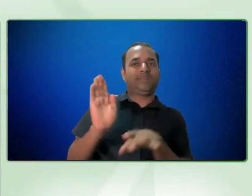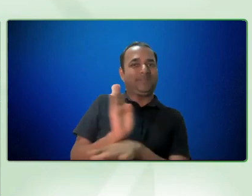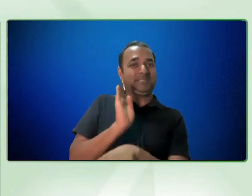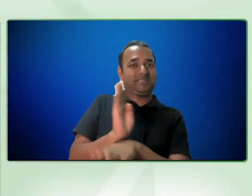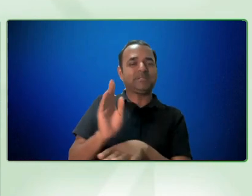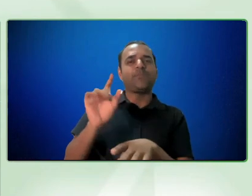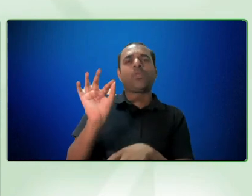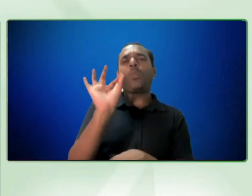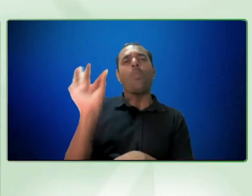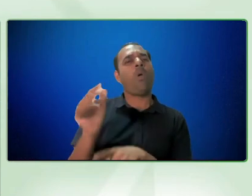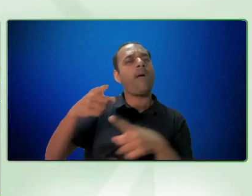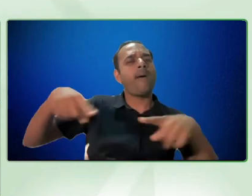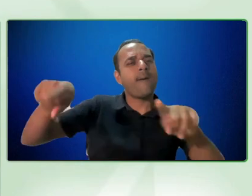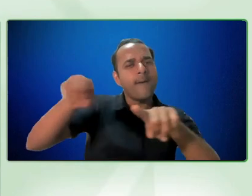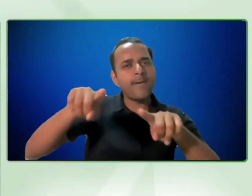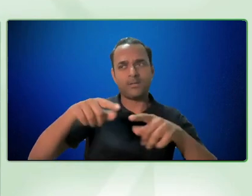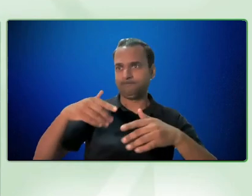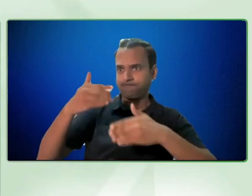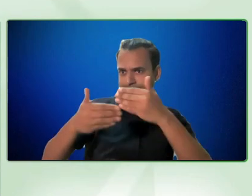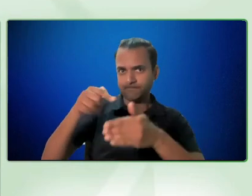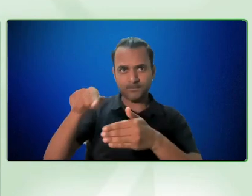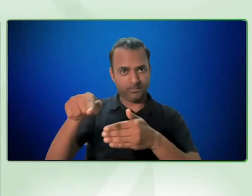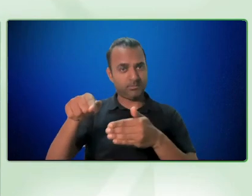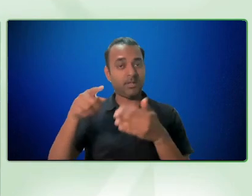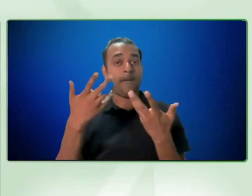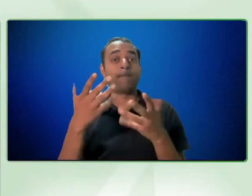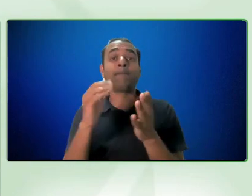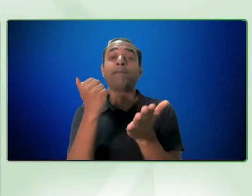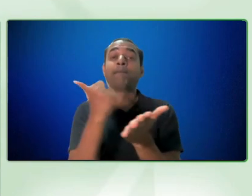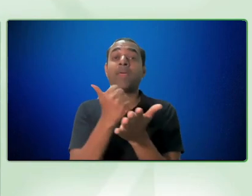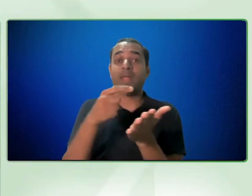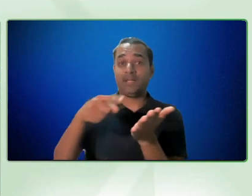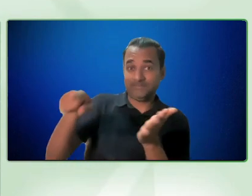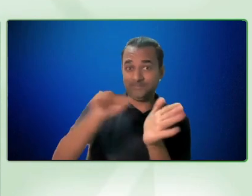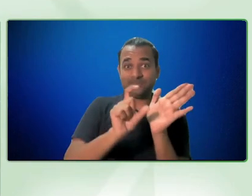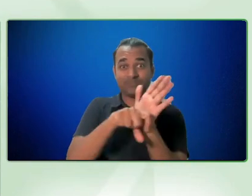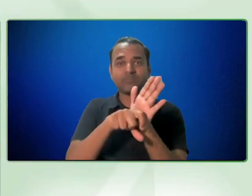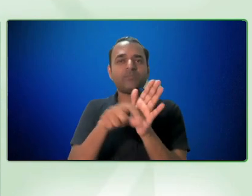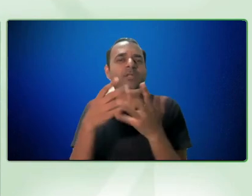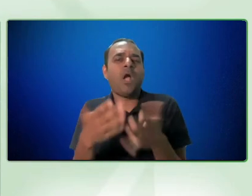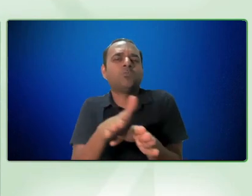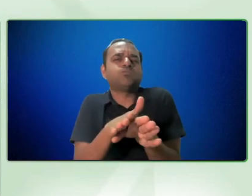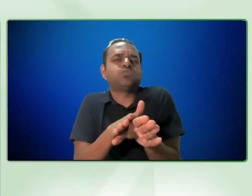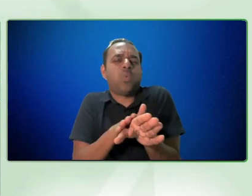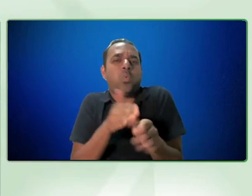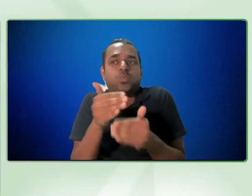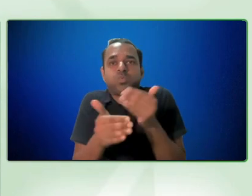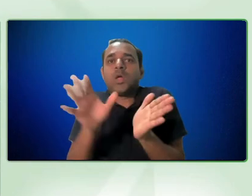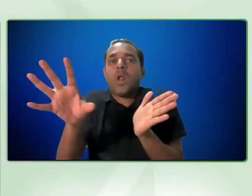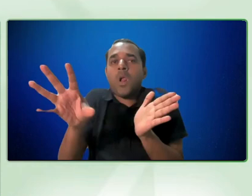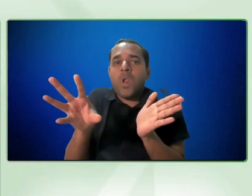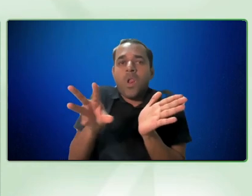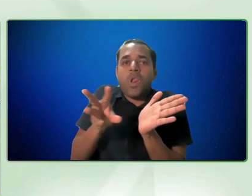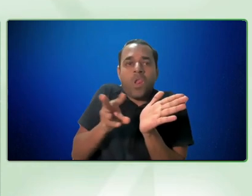Legacy systems that are not very flexible. can't just say, give it a try. Our luxury